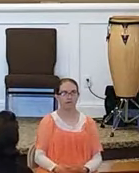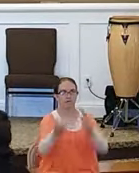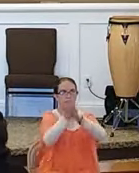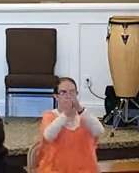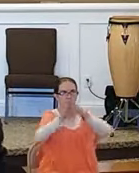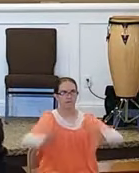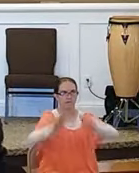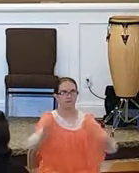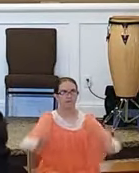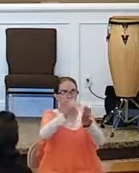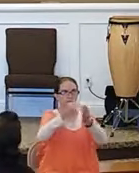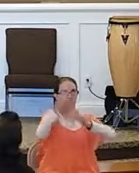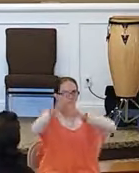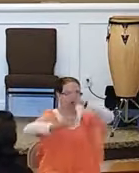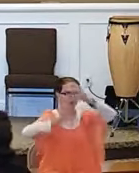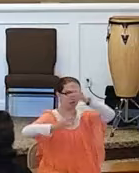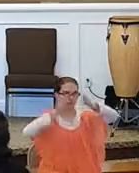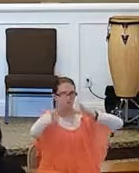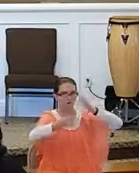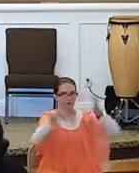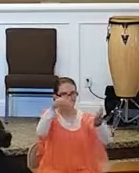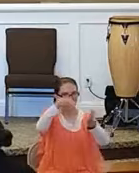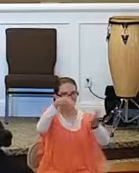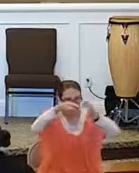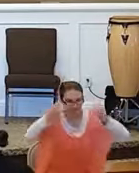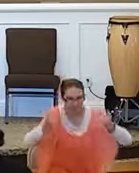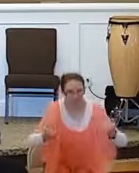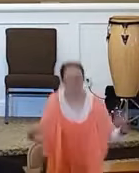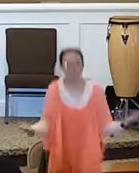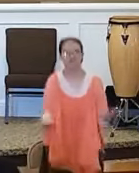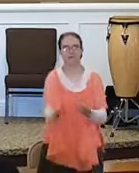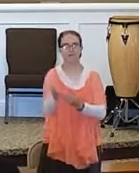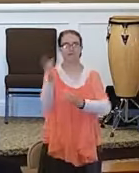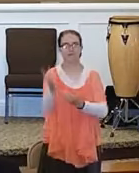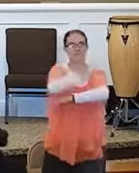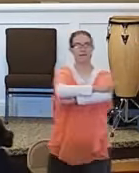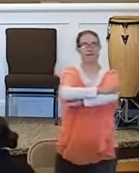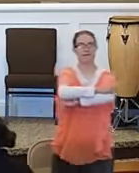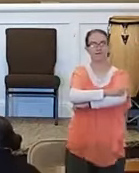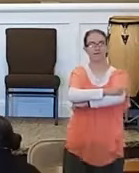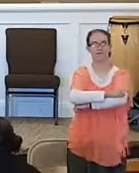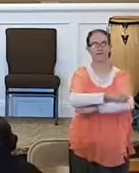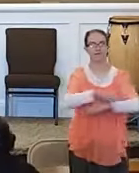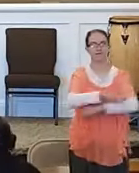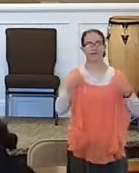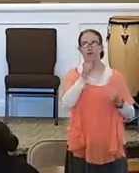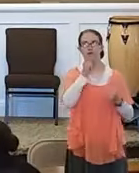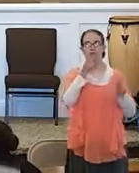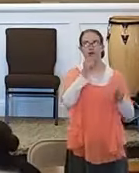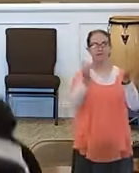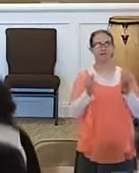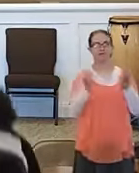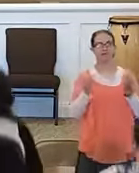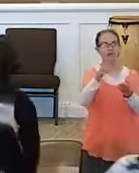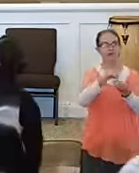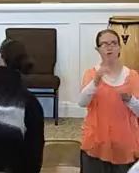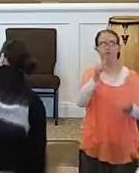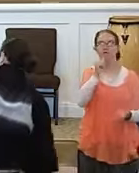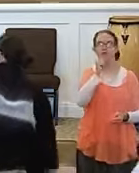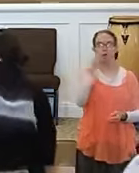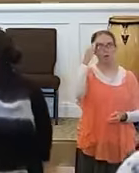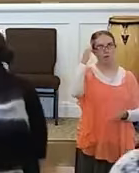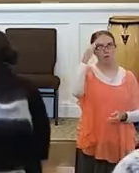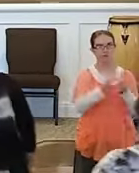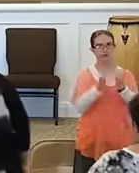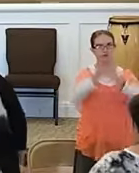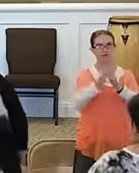in the midst of the storm. Can we stand right now? If you're here today, and you haven't ever received the Holy Ghost, you don't know Jesus and the